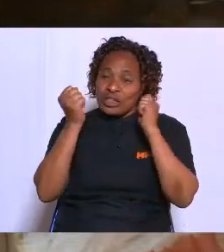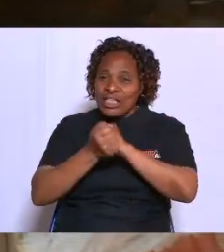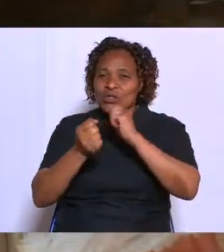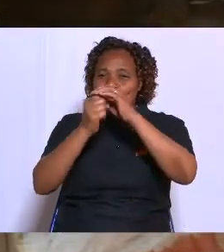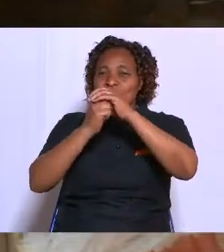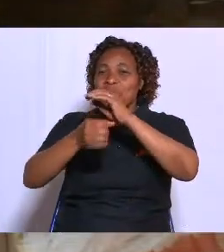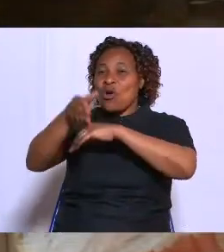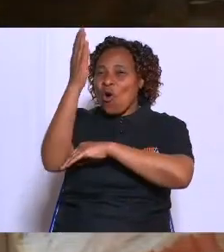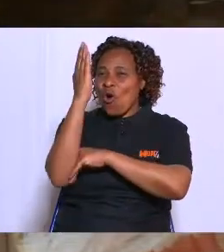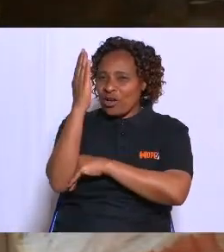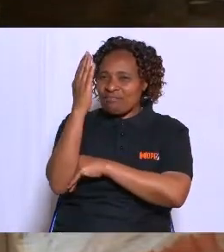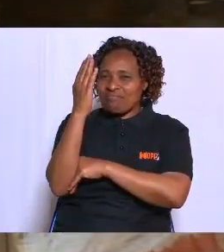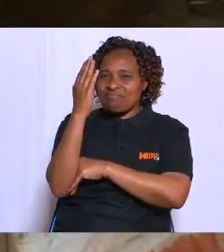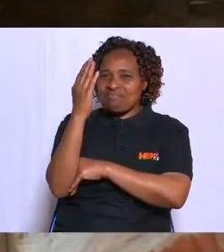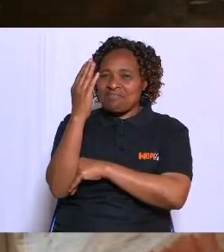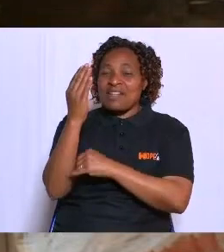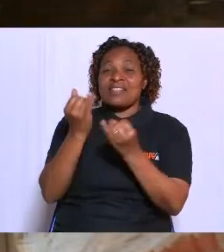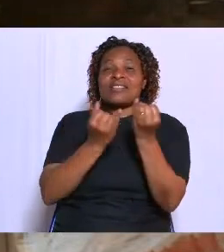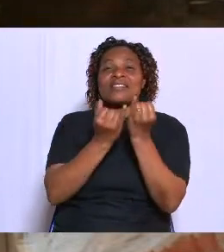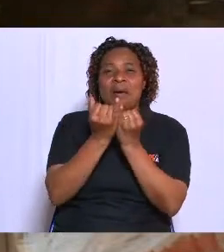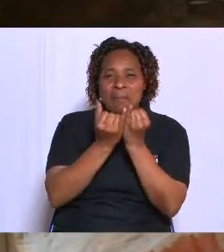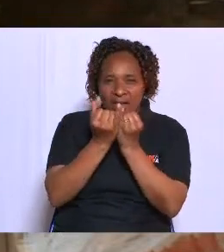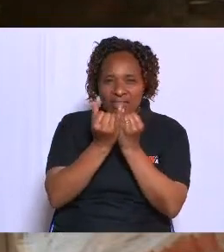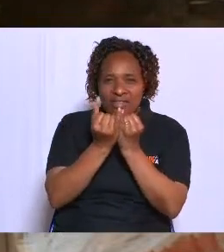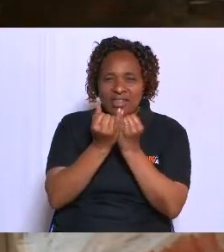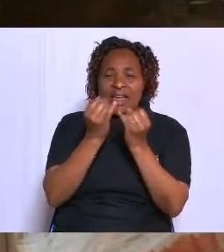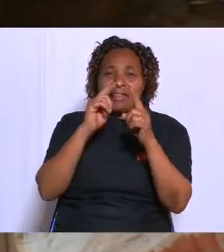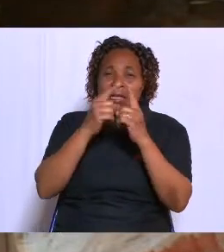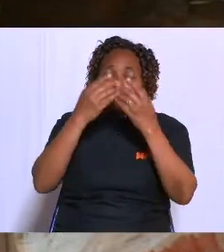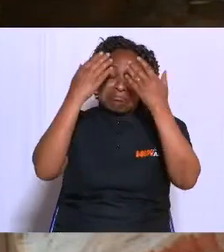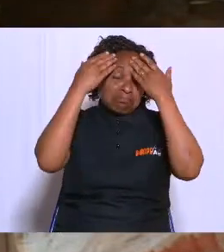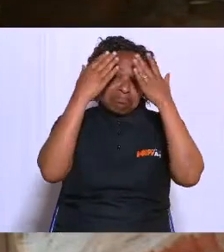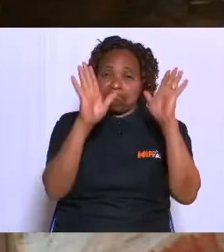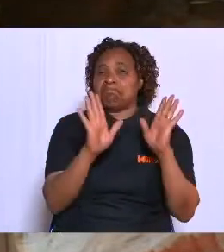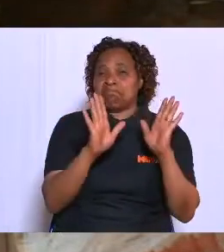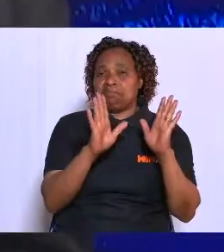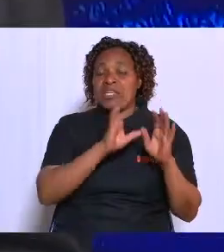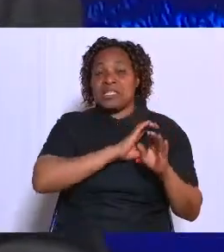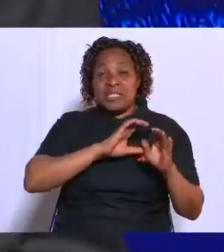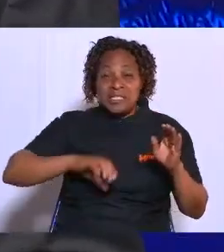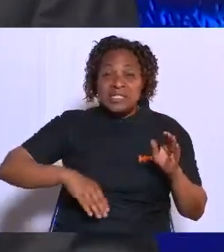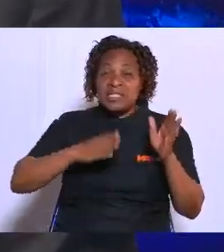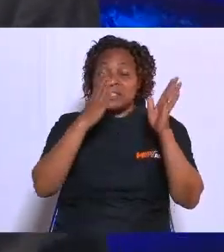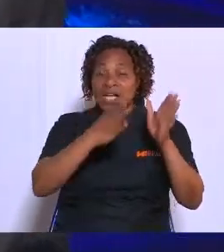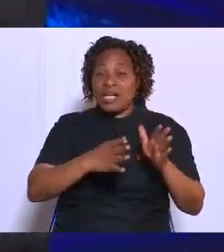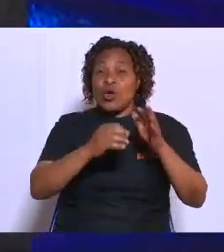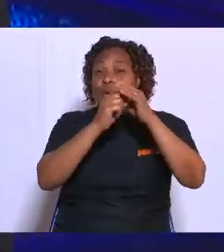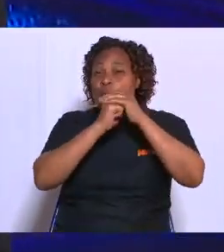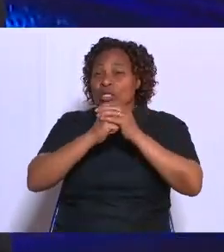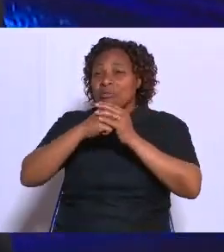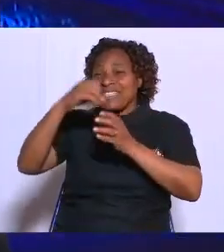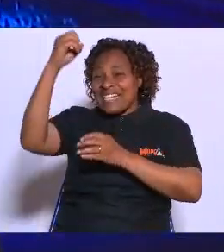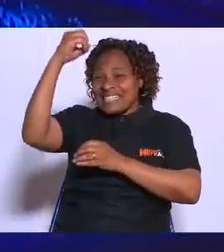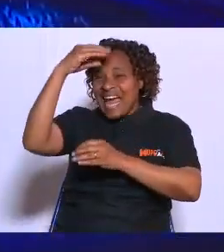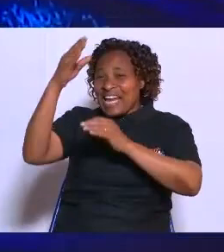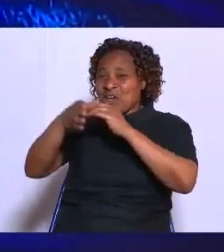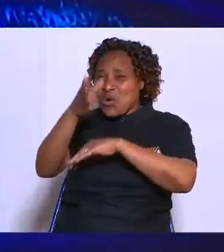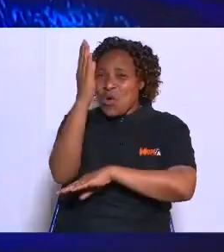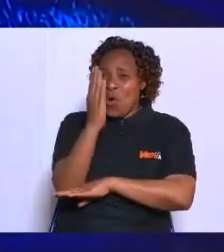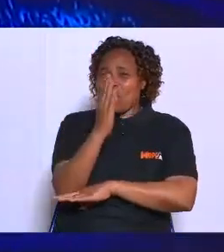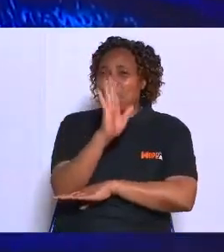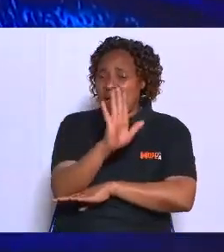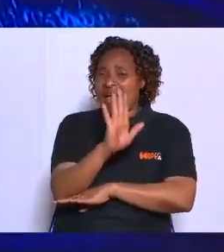the Creator on the Sabbath to unknowingly Christians worshiping the sun god